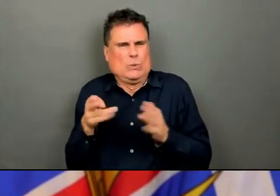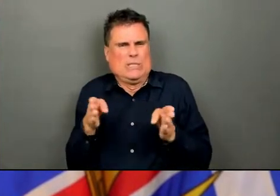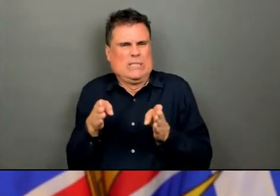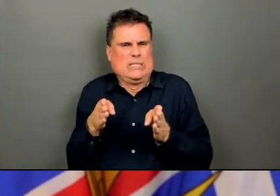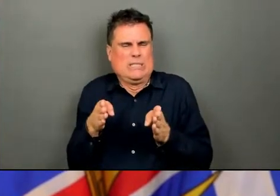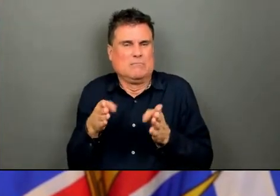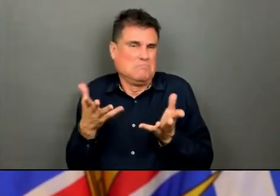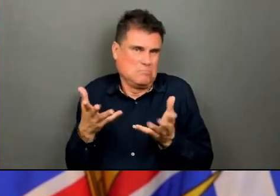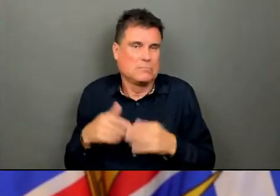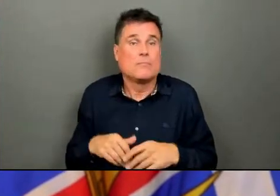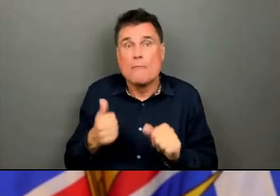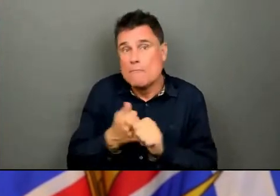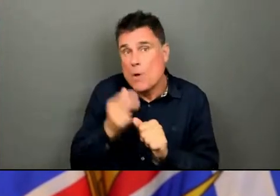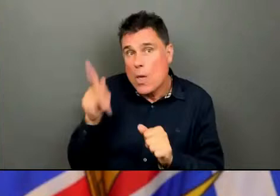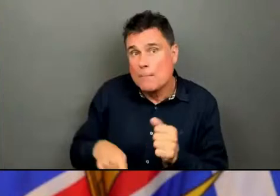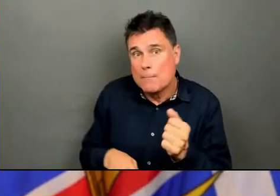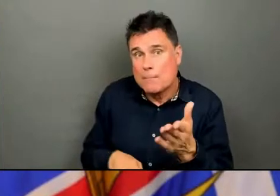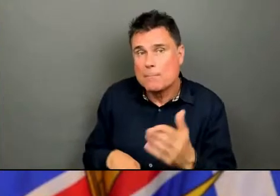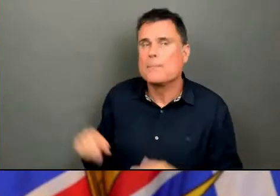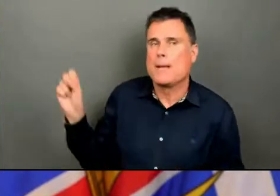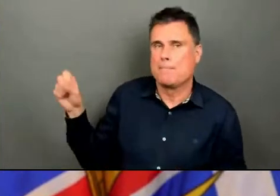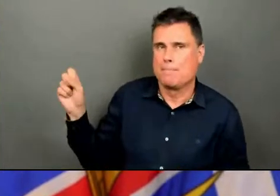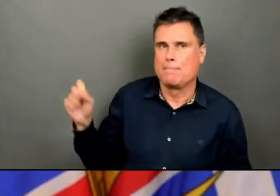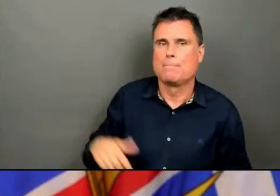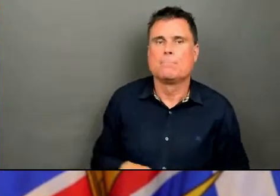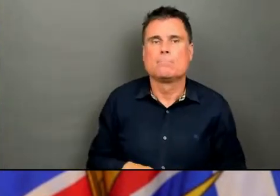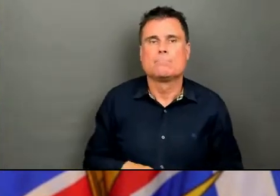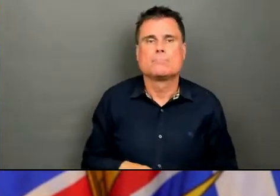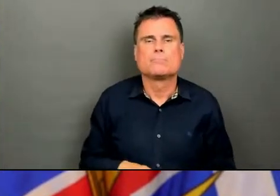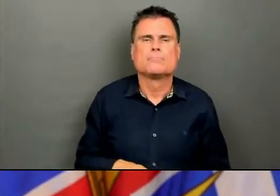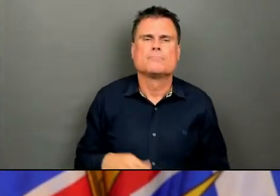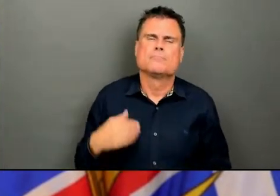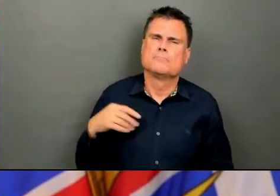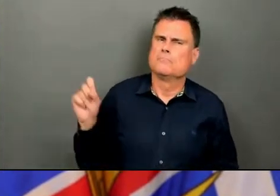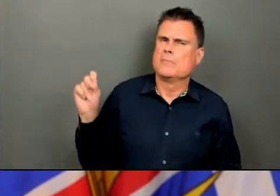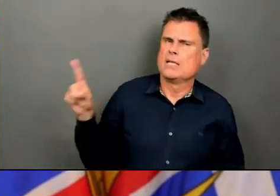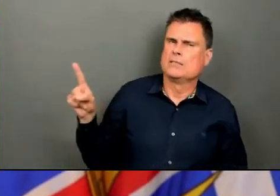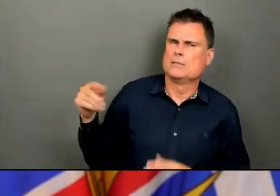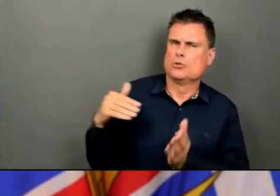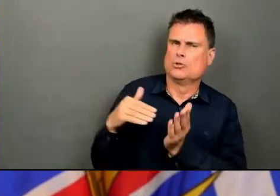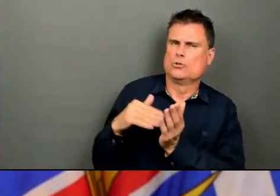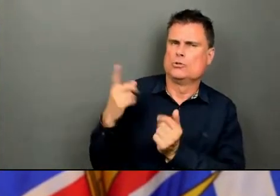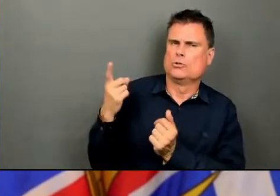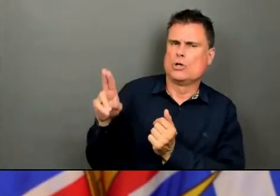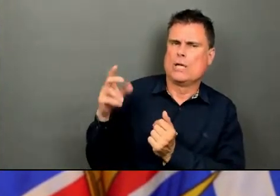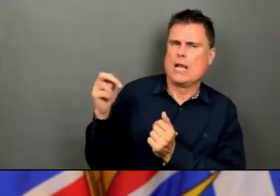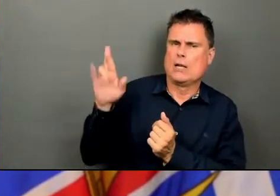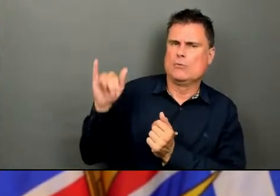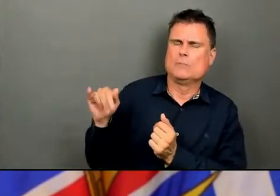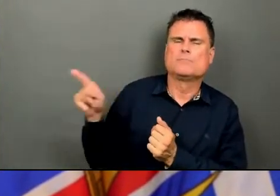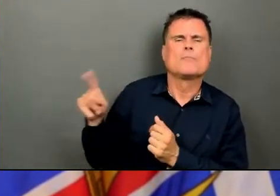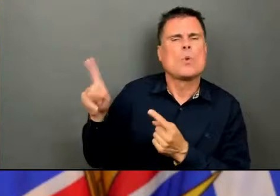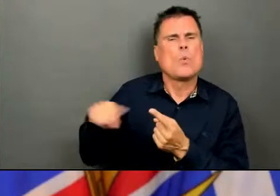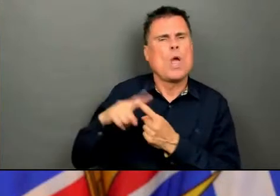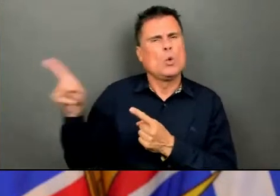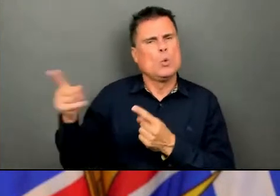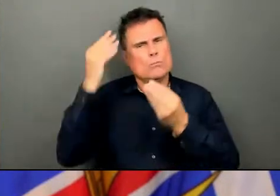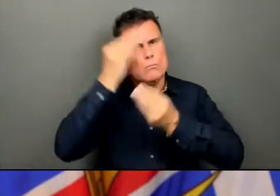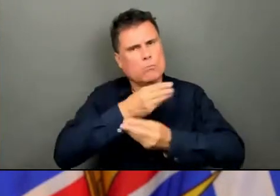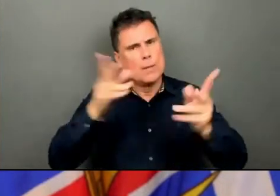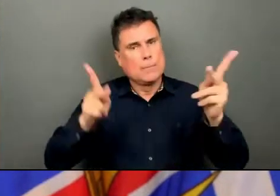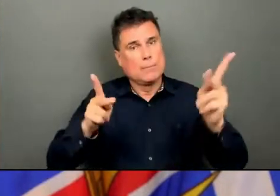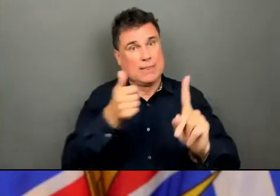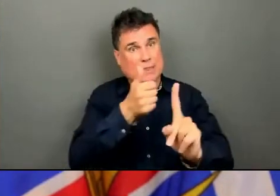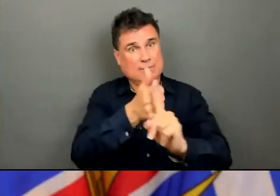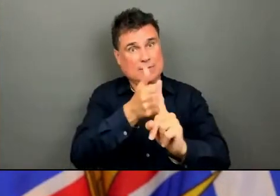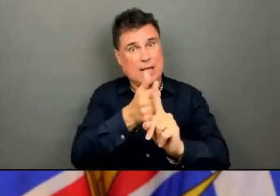follow-up? Yes, thank you. Dr. Henry, can you give advice for people who received AstraZeneca about how long they should wait